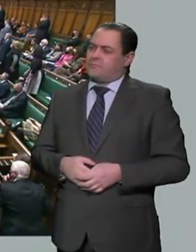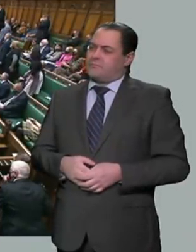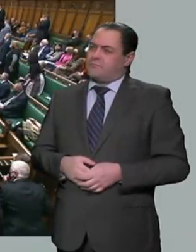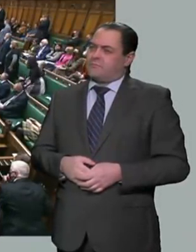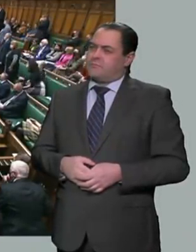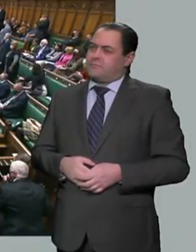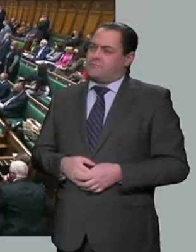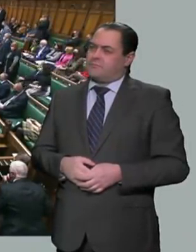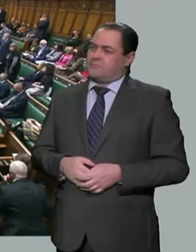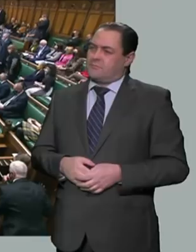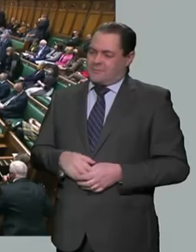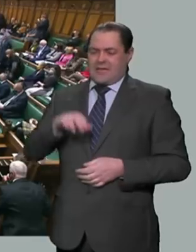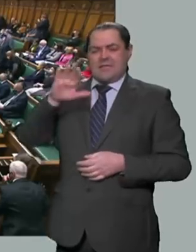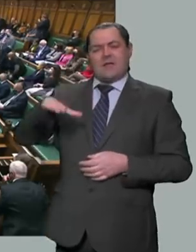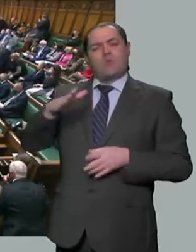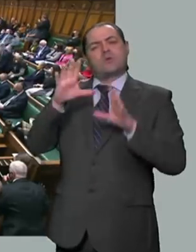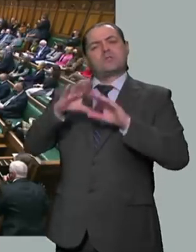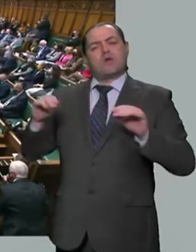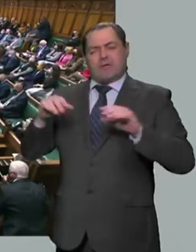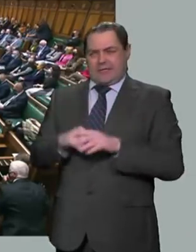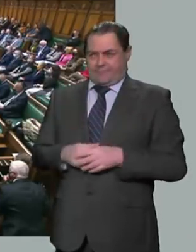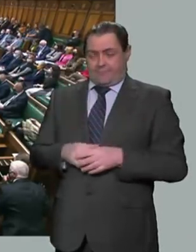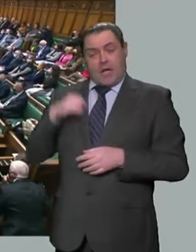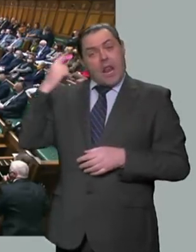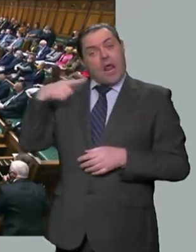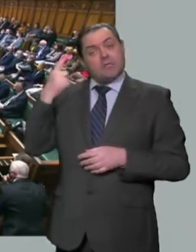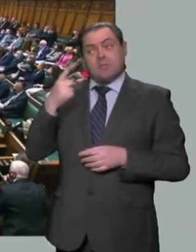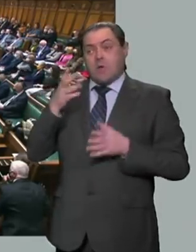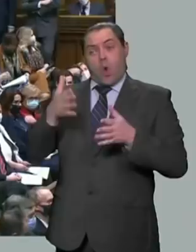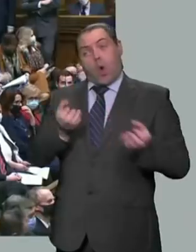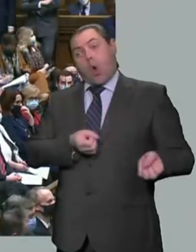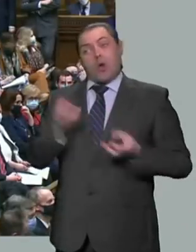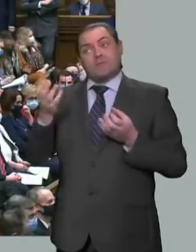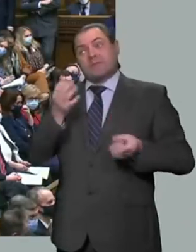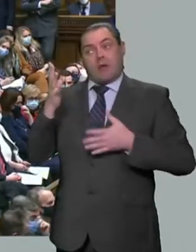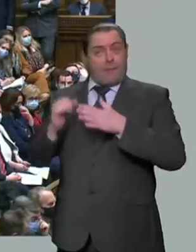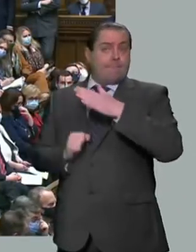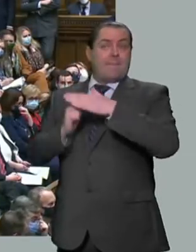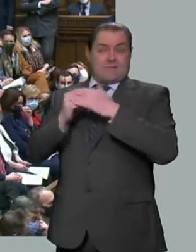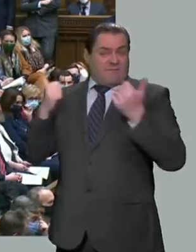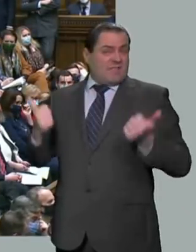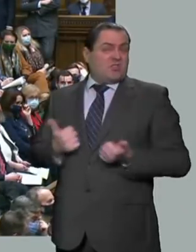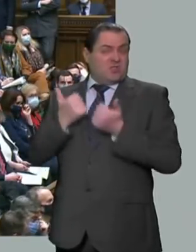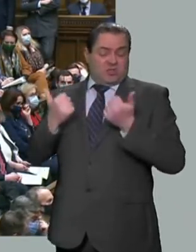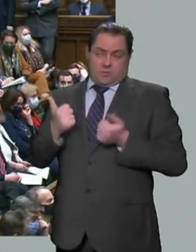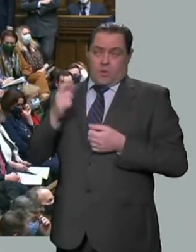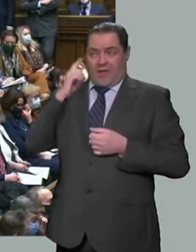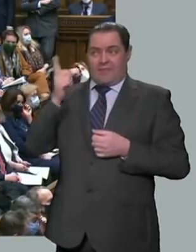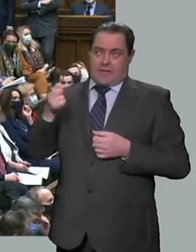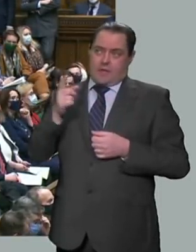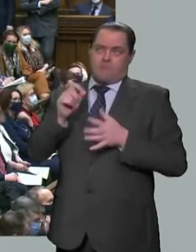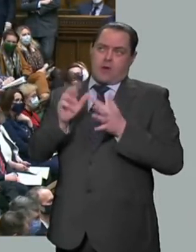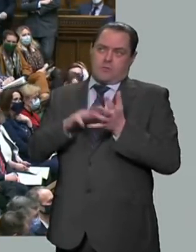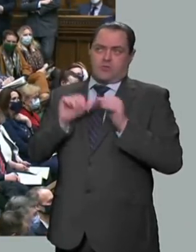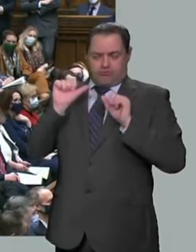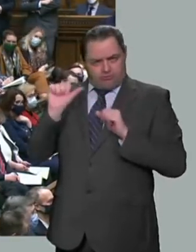Thank you, Mr. Speaker. Hospitalisations in London have peaked, so the Prime Minister was absolutely right to hold his nerve on